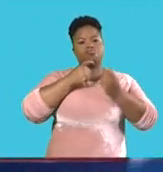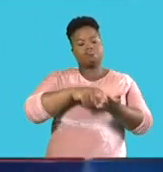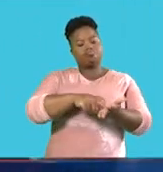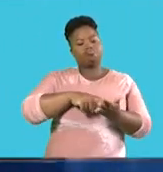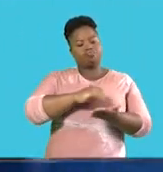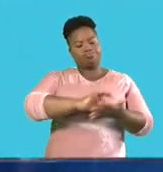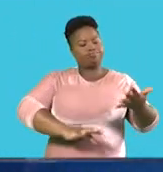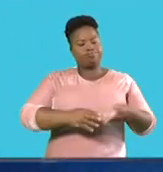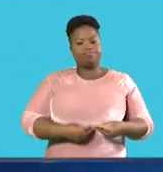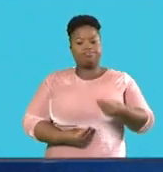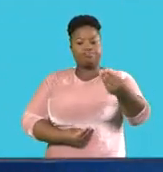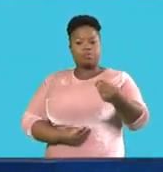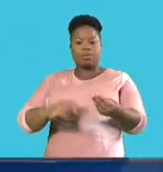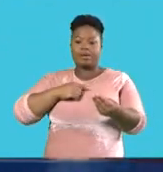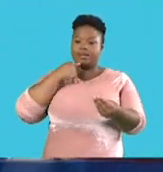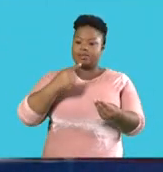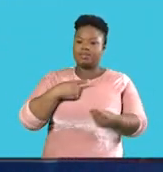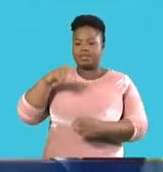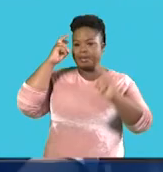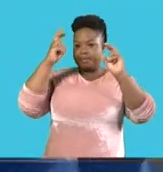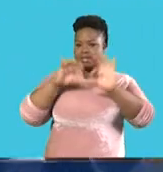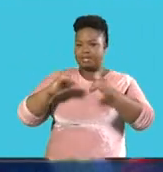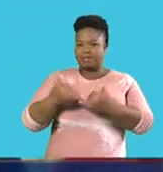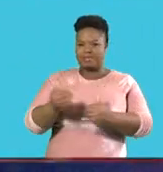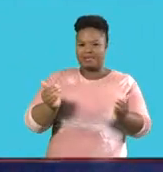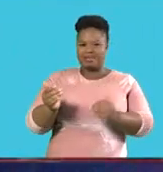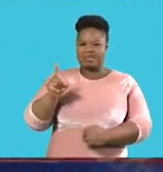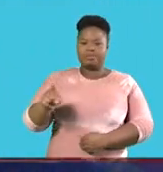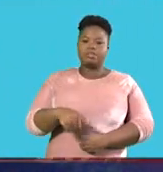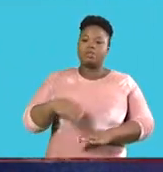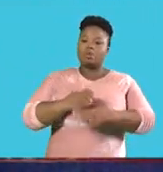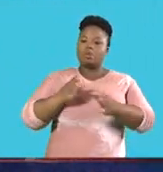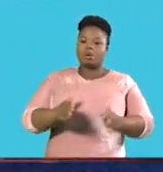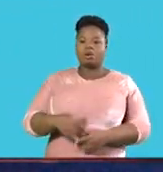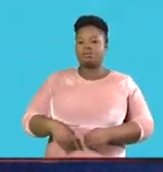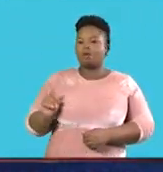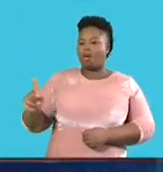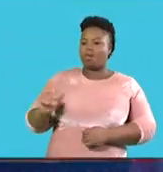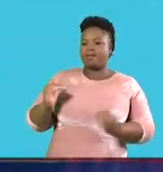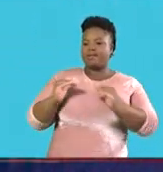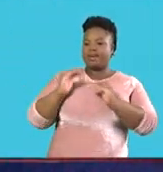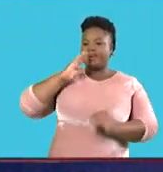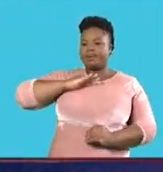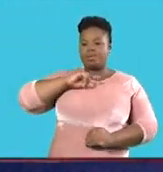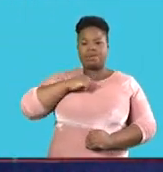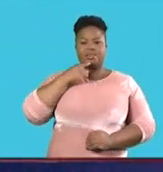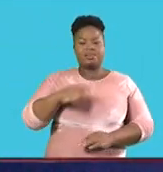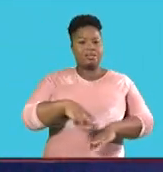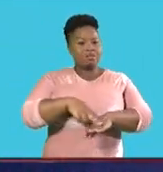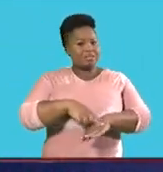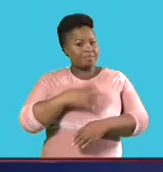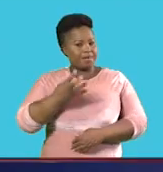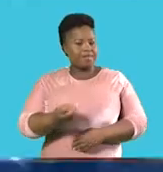demand. The union alleges that the bus company management treats suspended workers inhumanely. Numsa also cites racism and